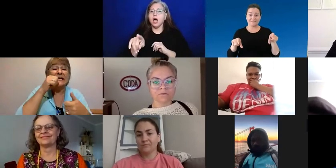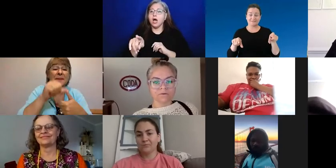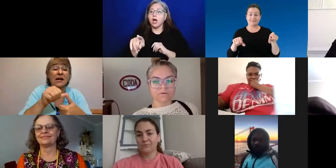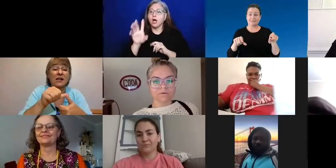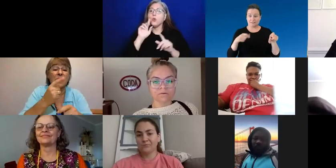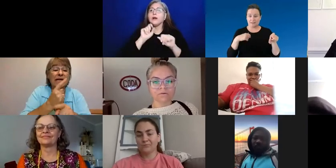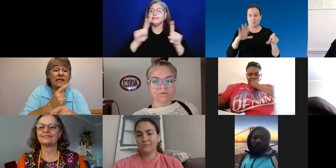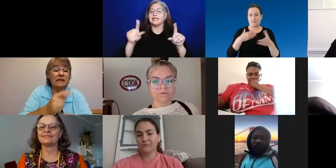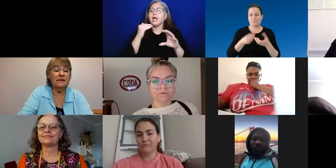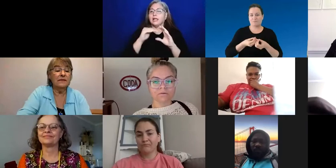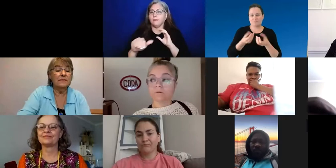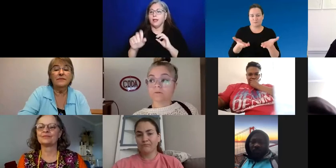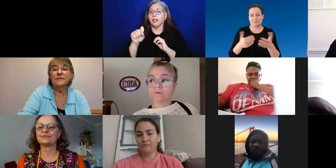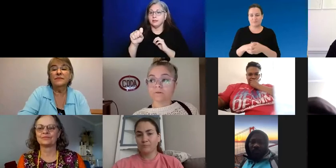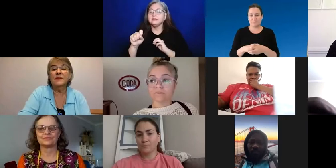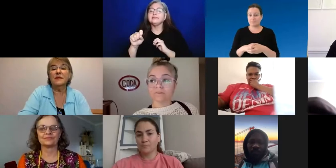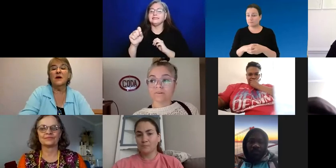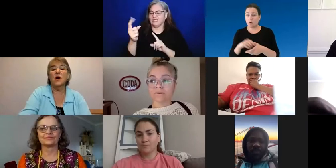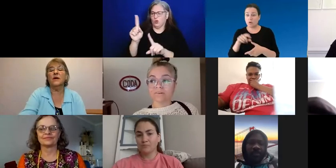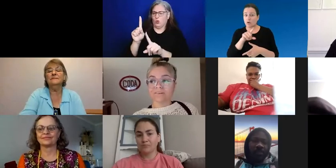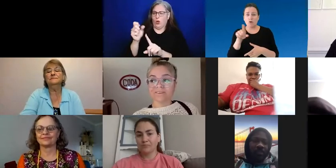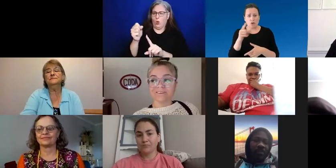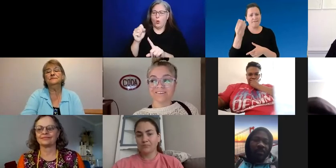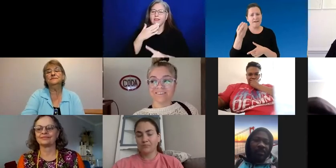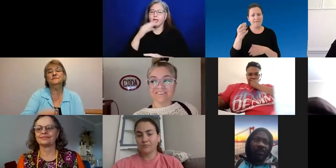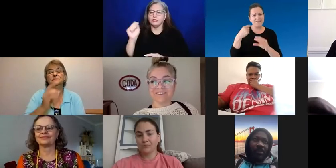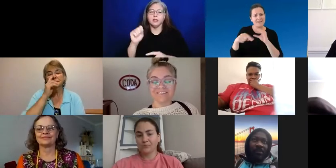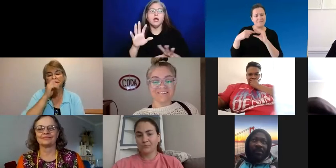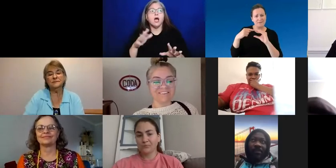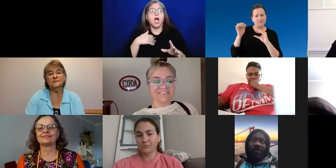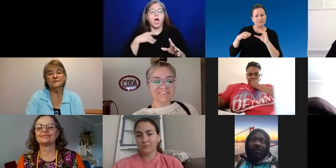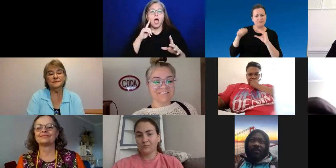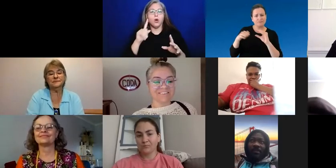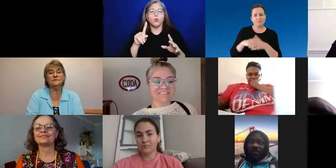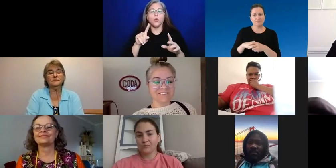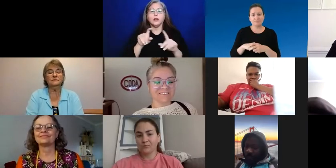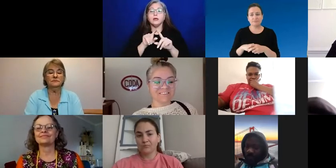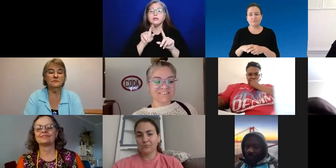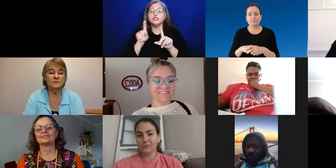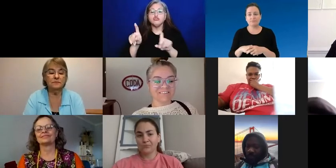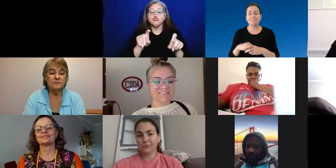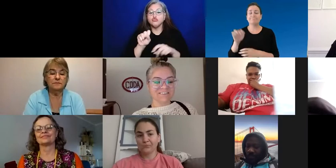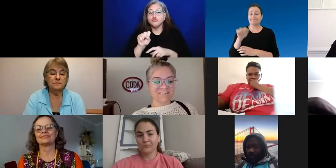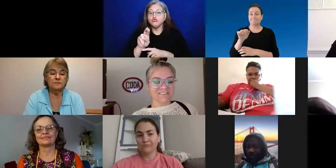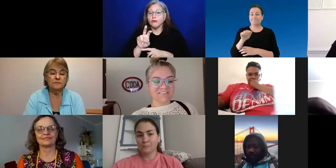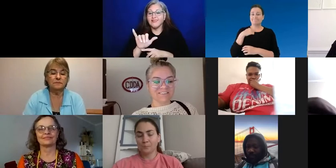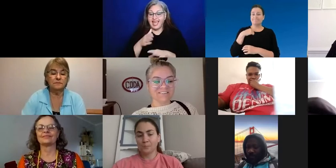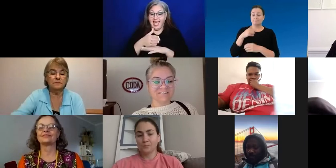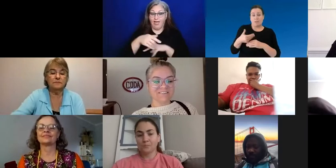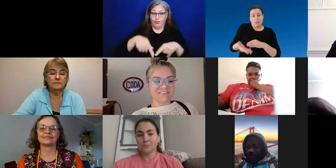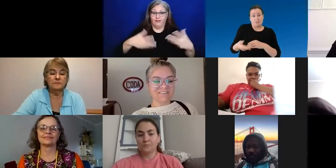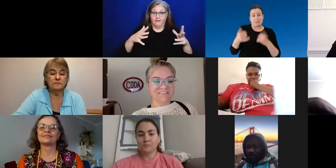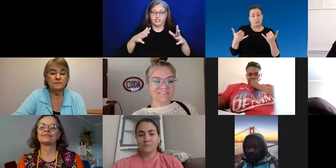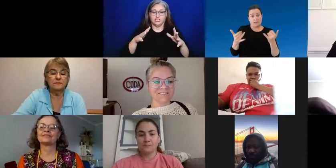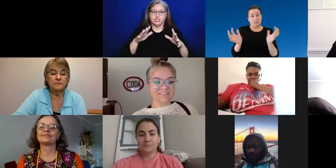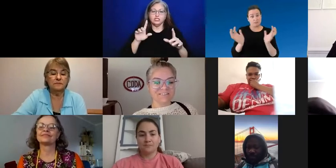an email, right? Just hold on, Sheila. Thank you. I will send out a survey after this